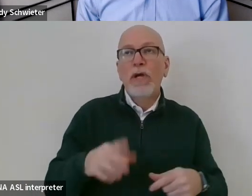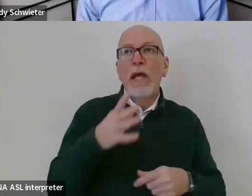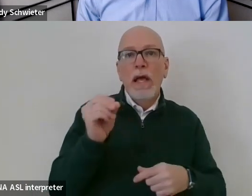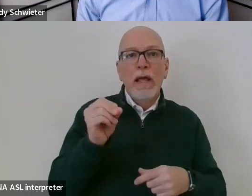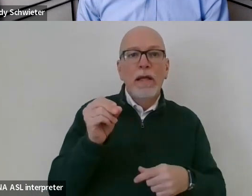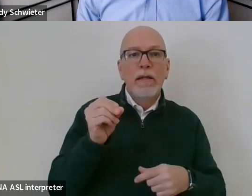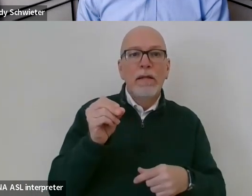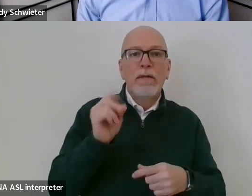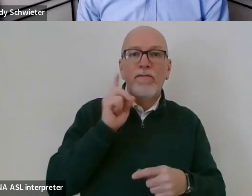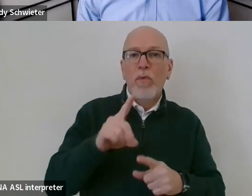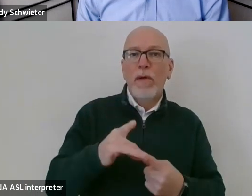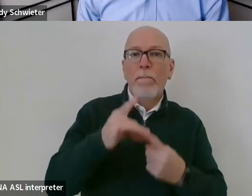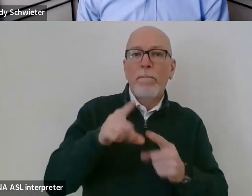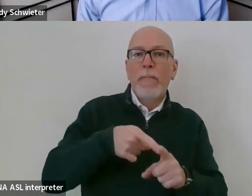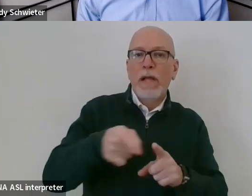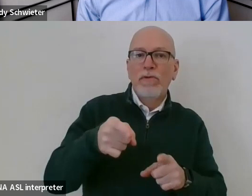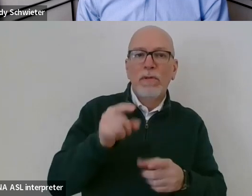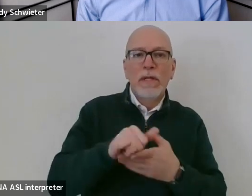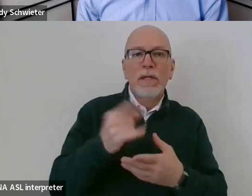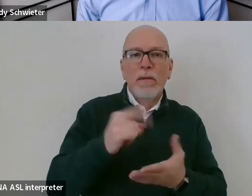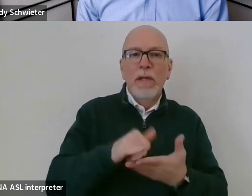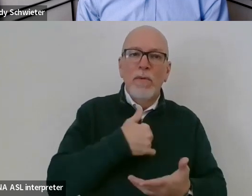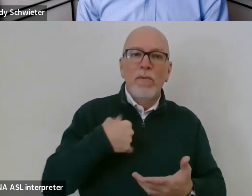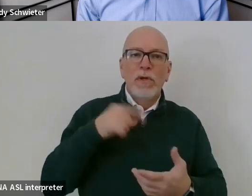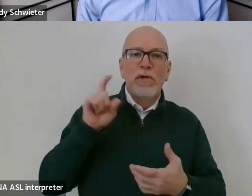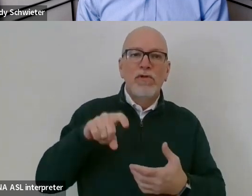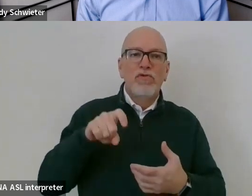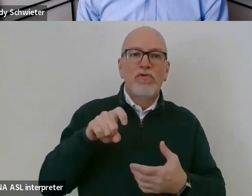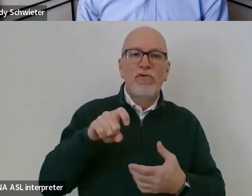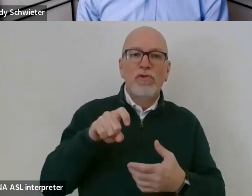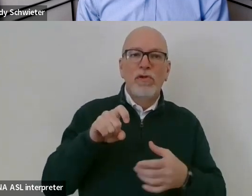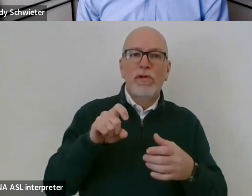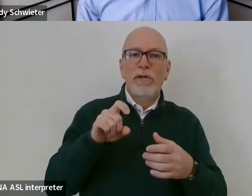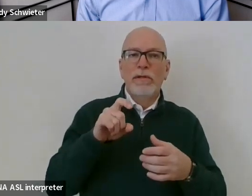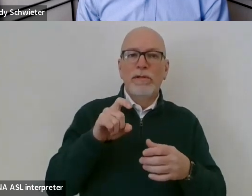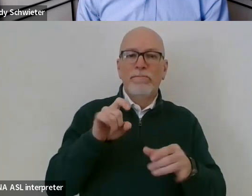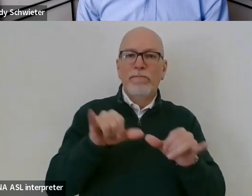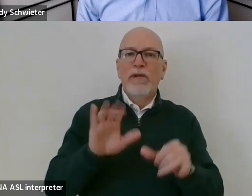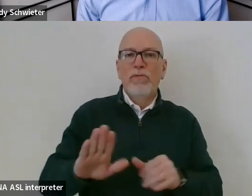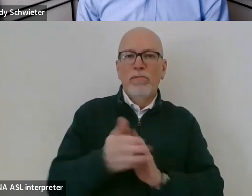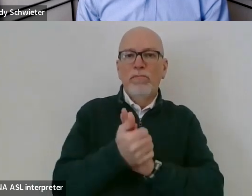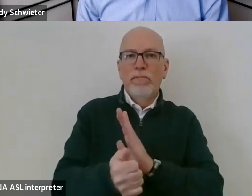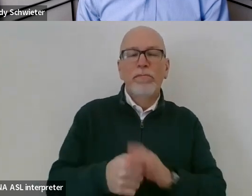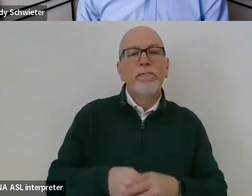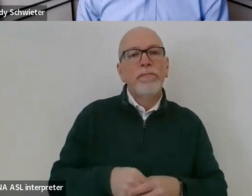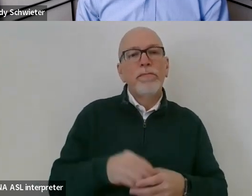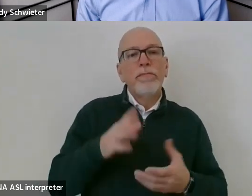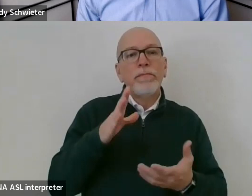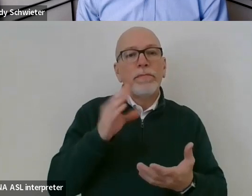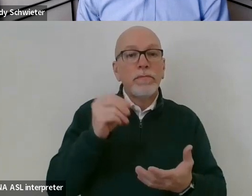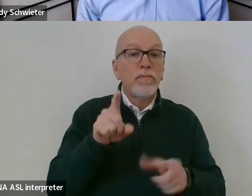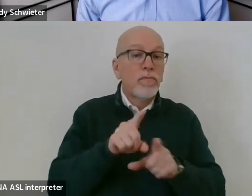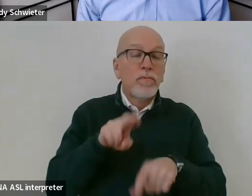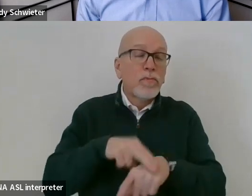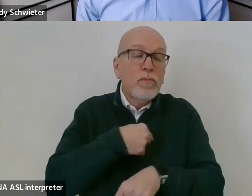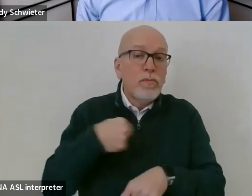a specialization. That is also something that we should have in the profession. And of course, we need to be very